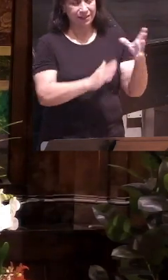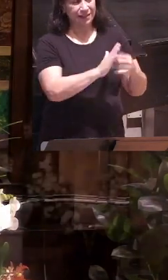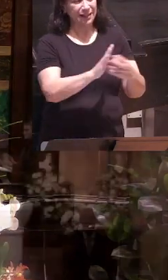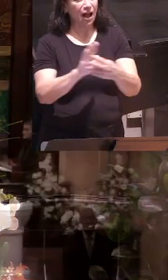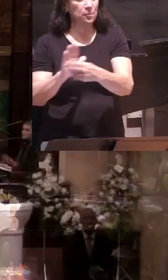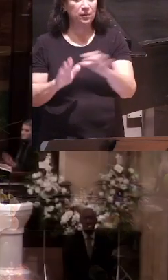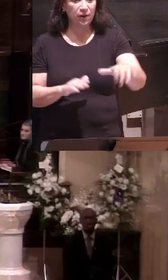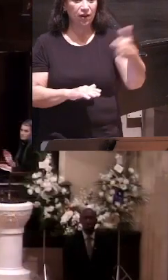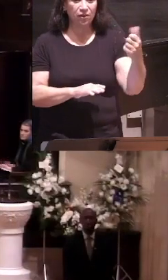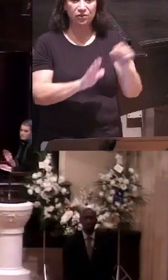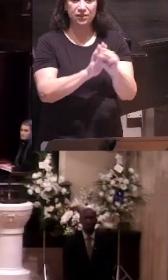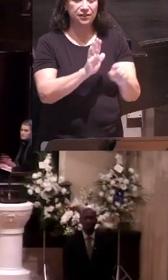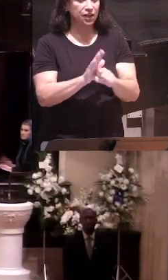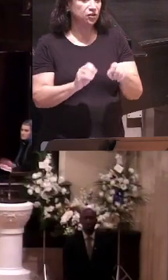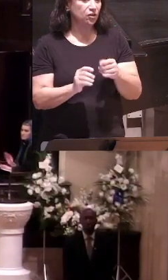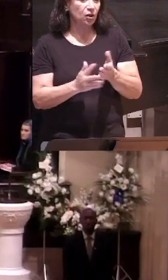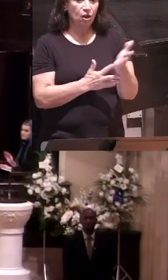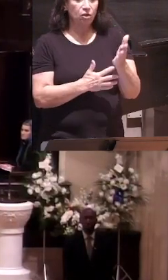across the country.